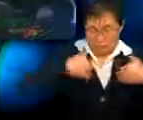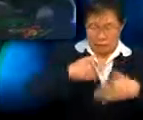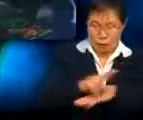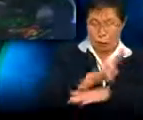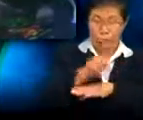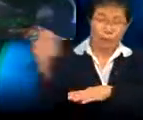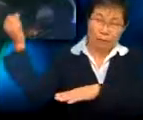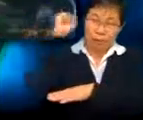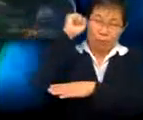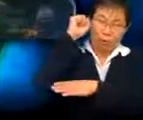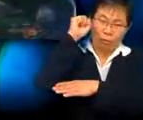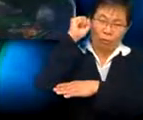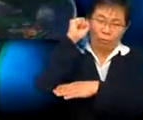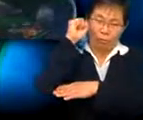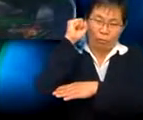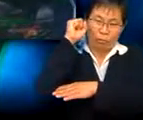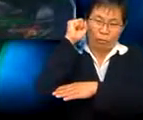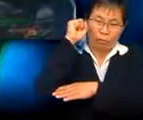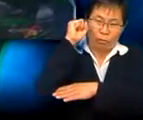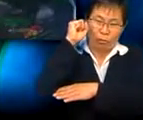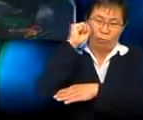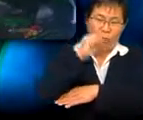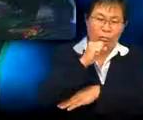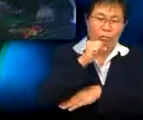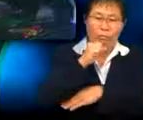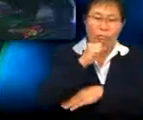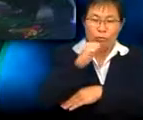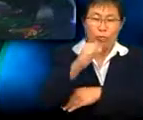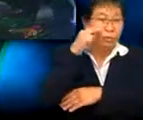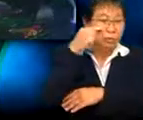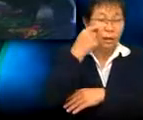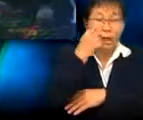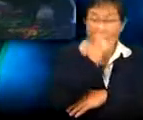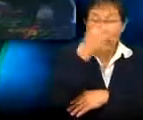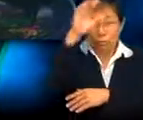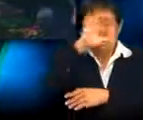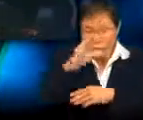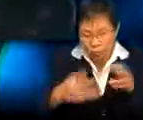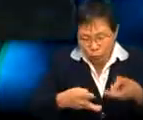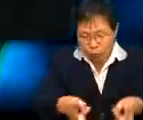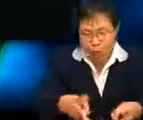Some animals use sound instead of sight to find their way.